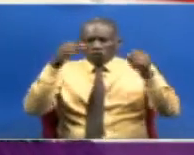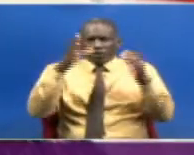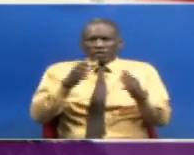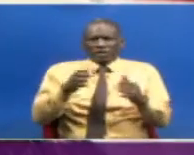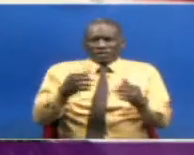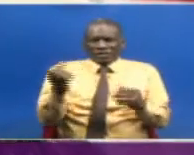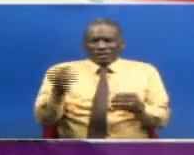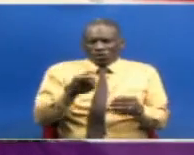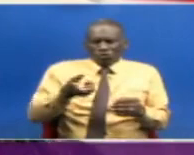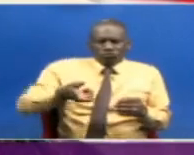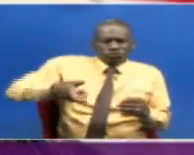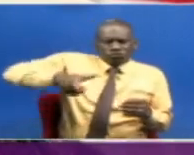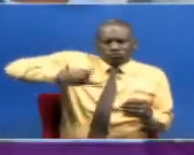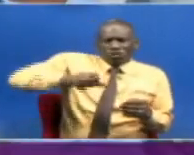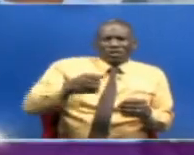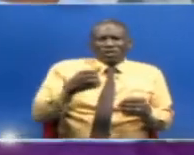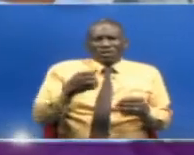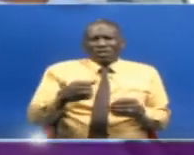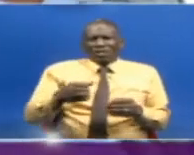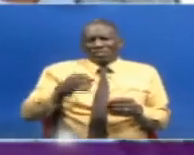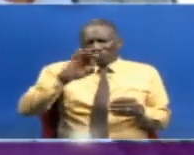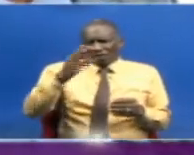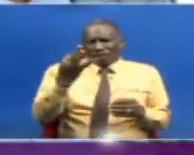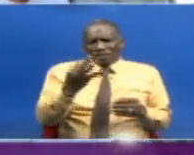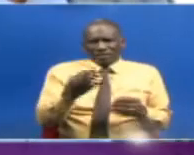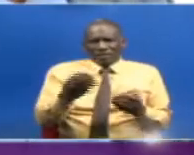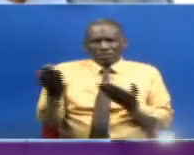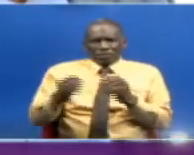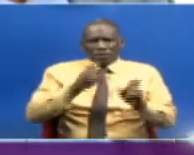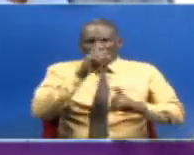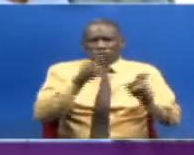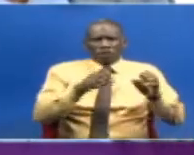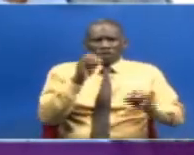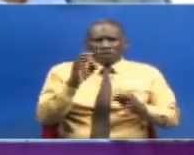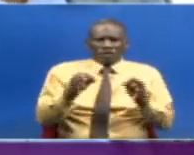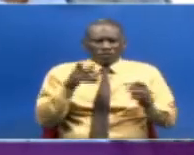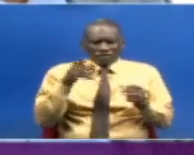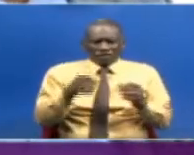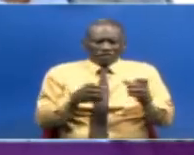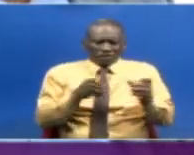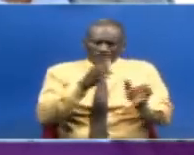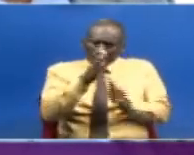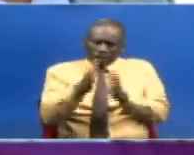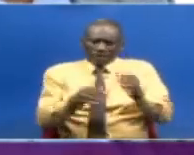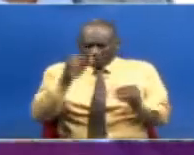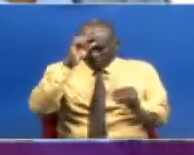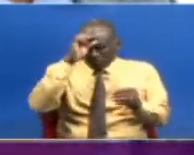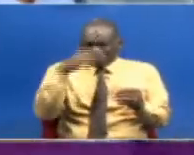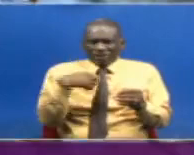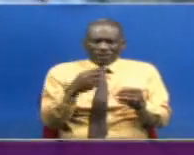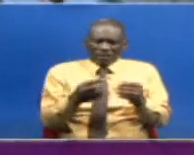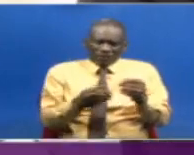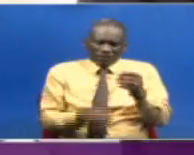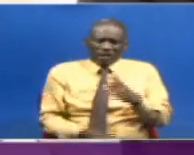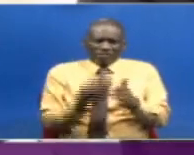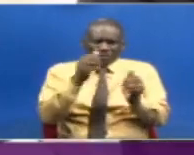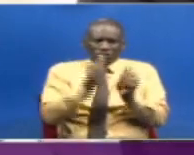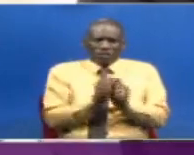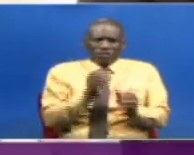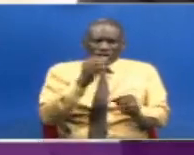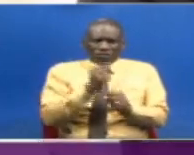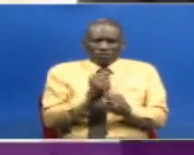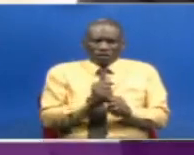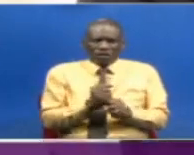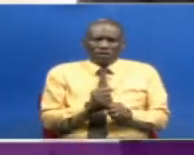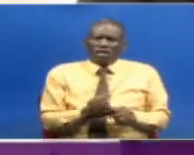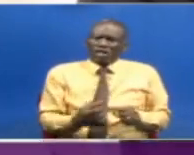exaggerated 3 times, raising questions whether the austerity measures the government says it has put in place will work. I found out